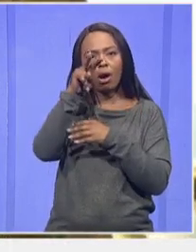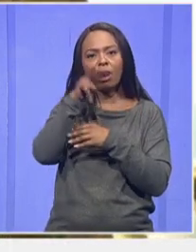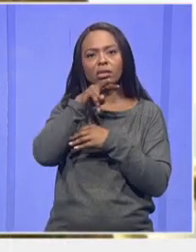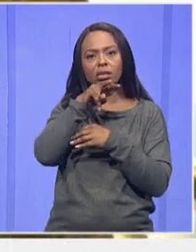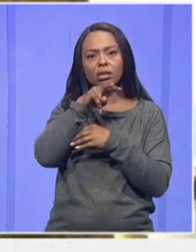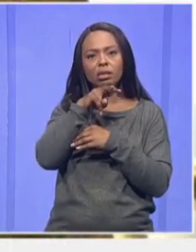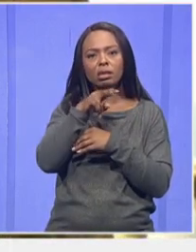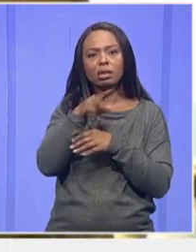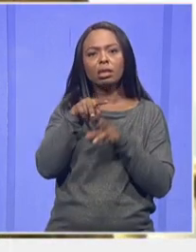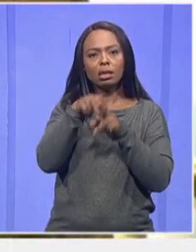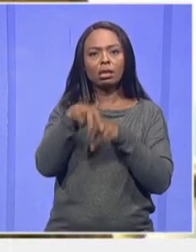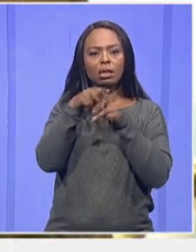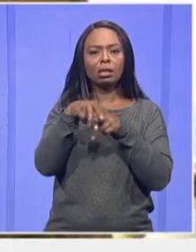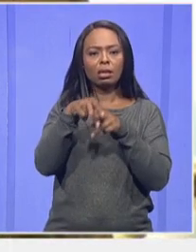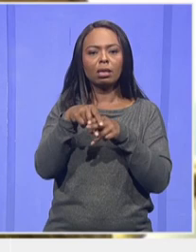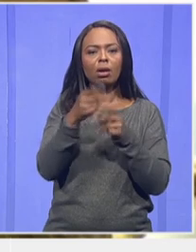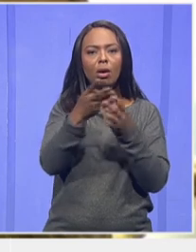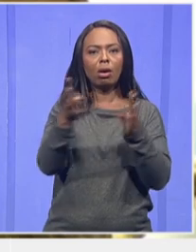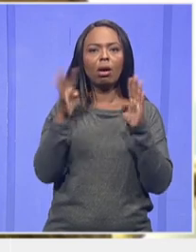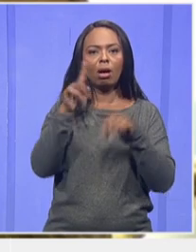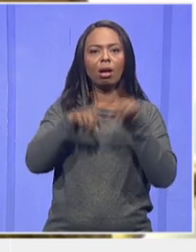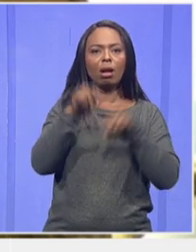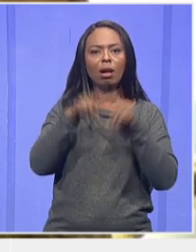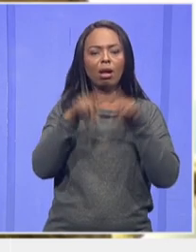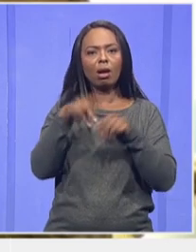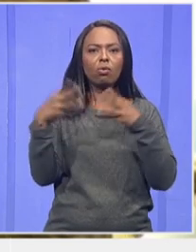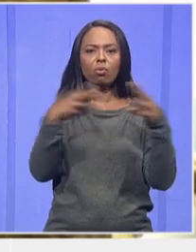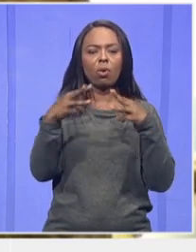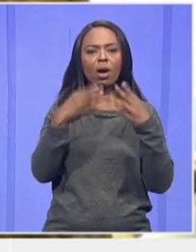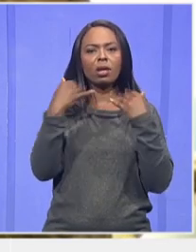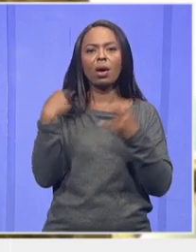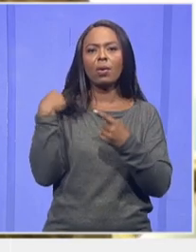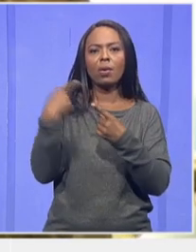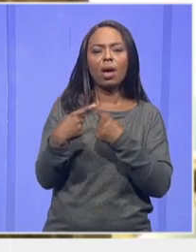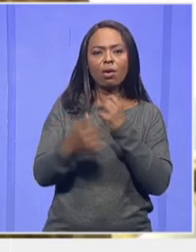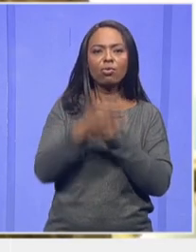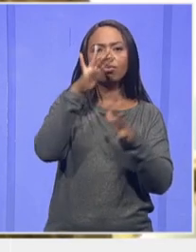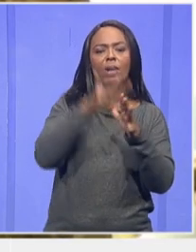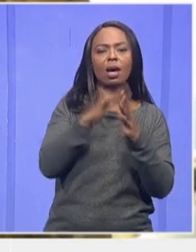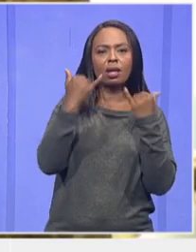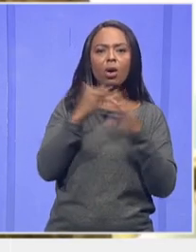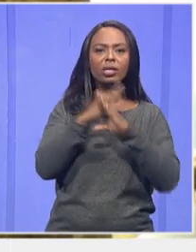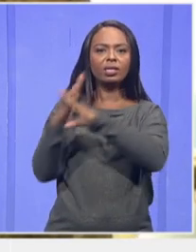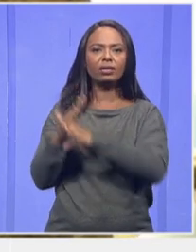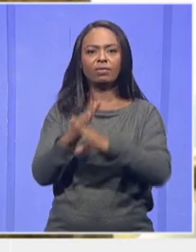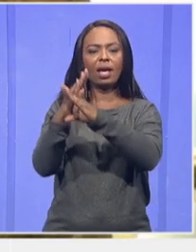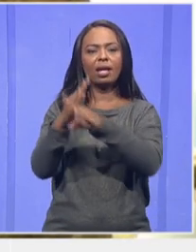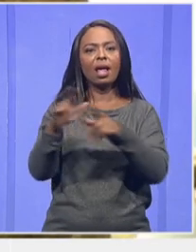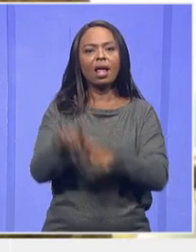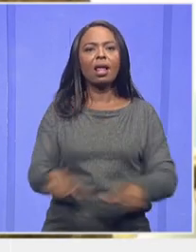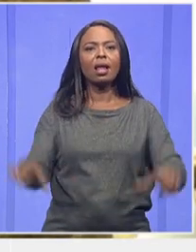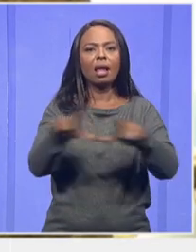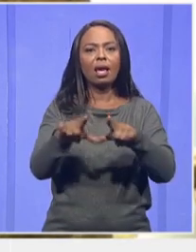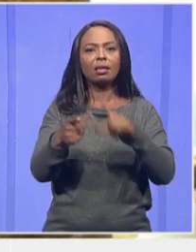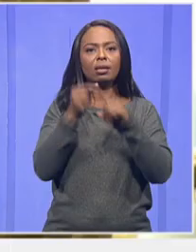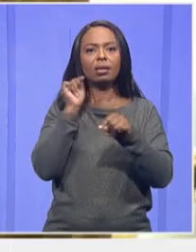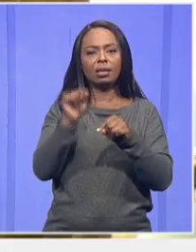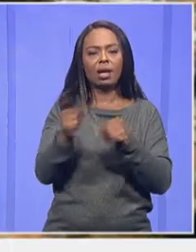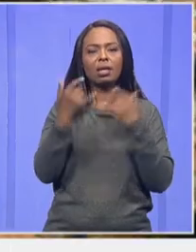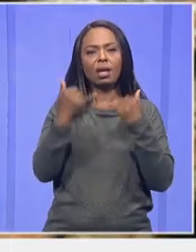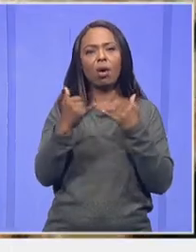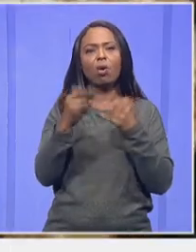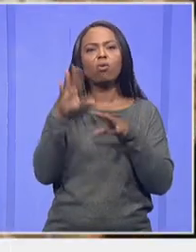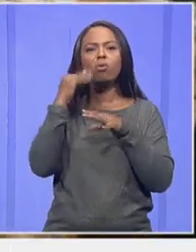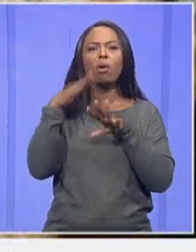Ngqika, King Sandile and Prince Maqoma play a pivotal role defending their land from being possessed by